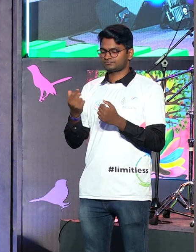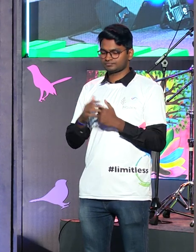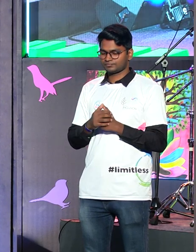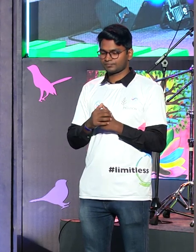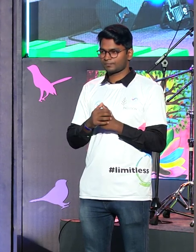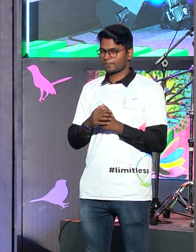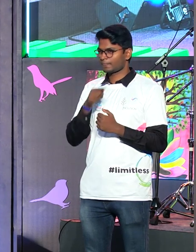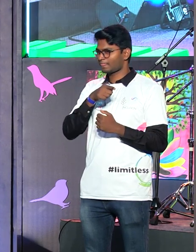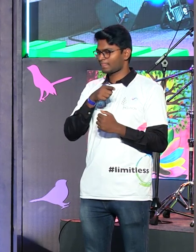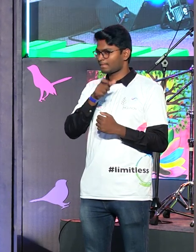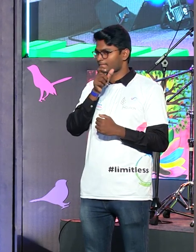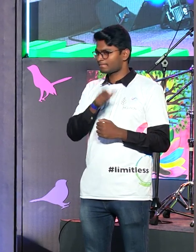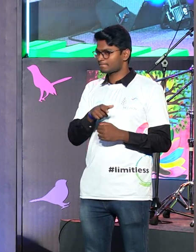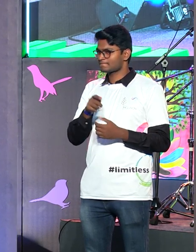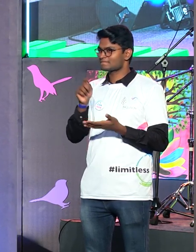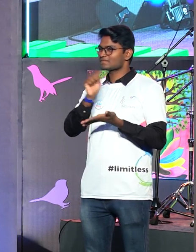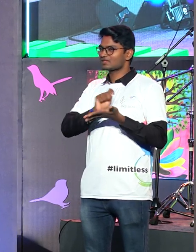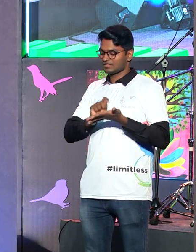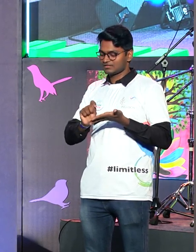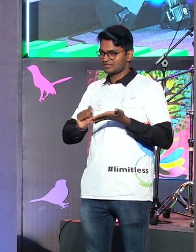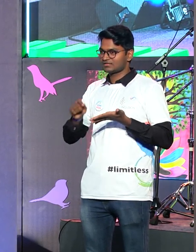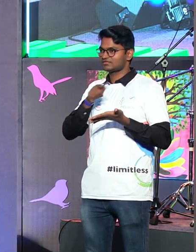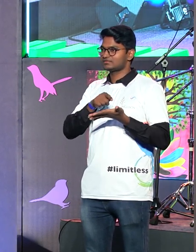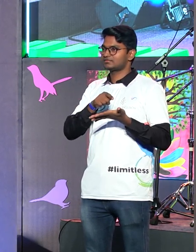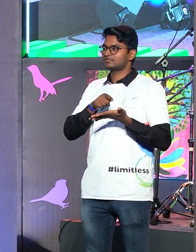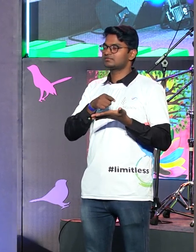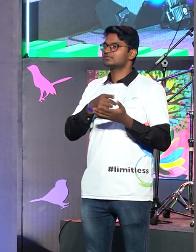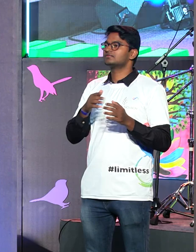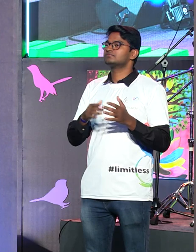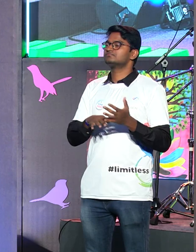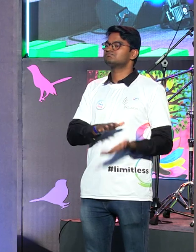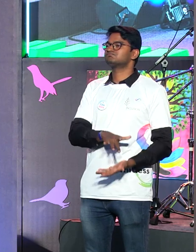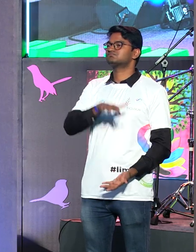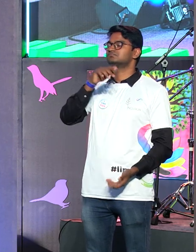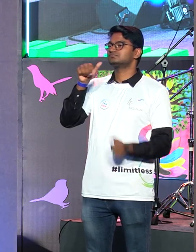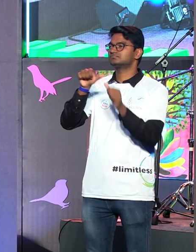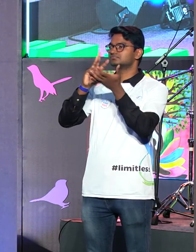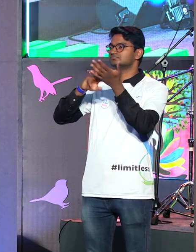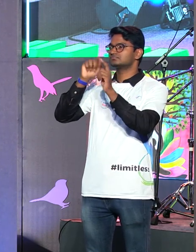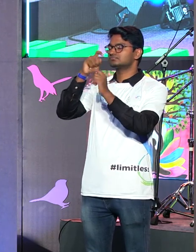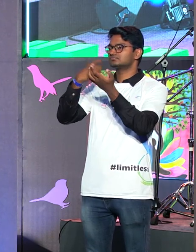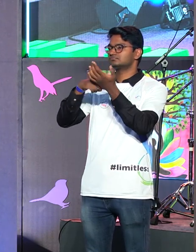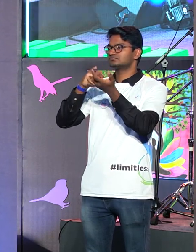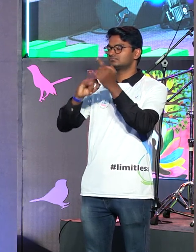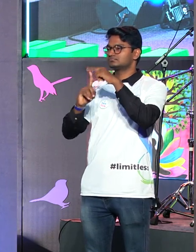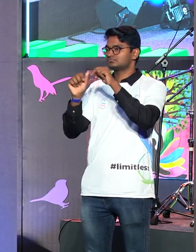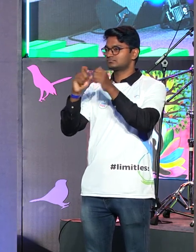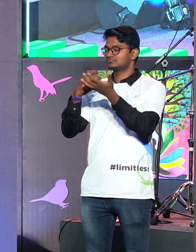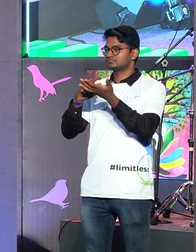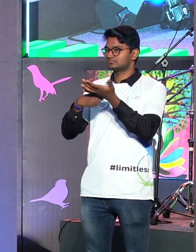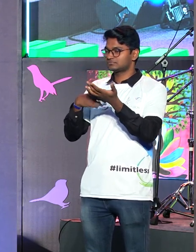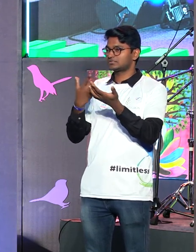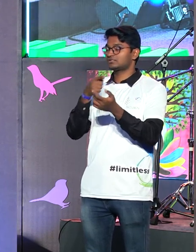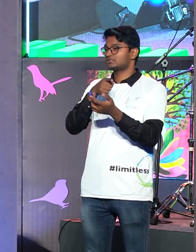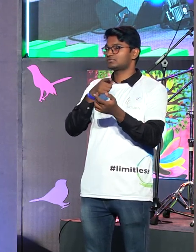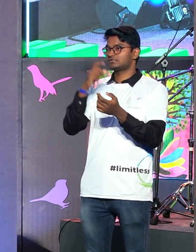writer of the 40s. He grew up in Amritsar, did about 100 radio plays in Delhi, went to Bombay, also